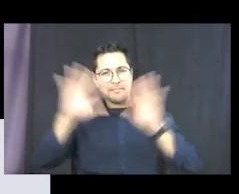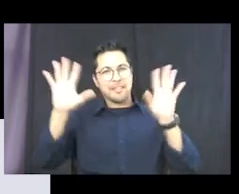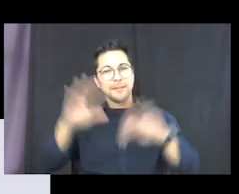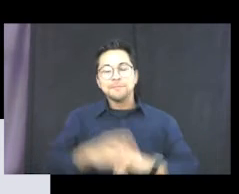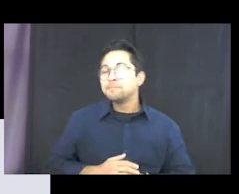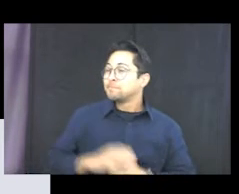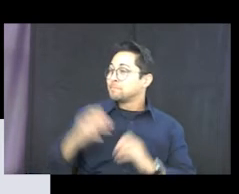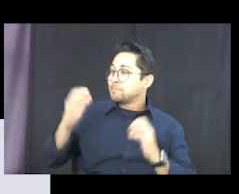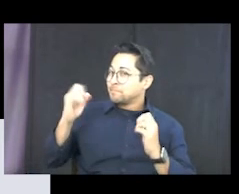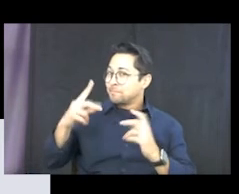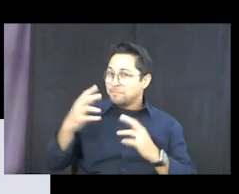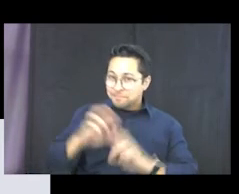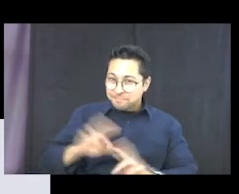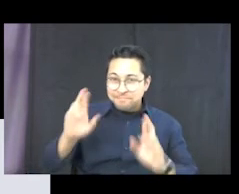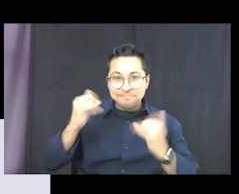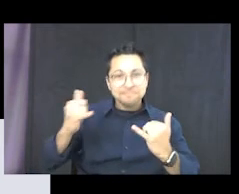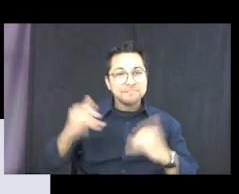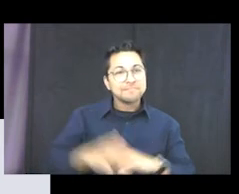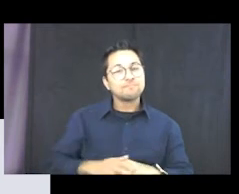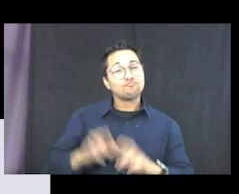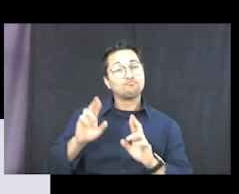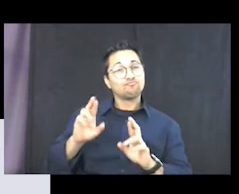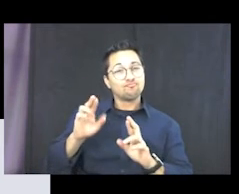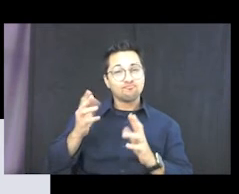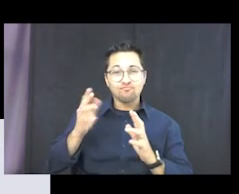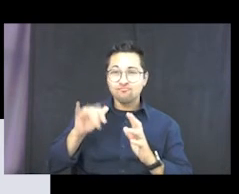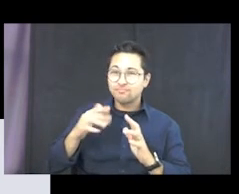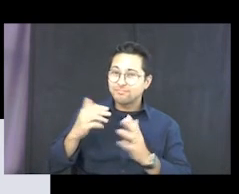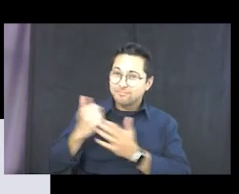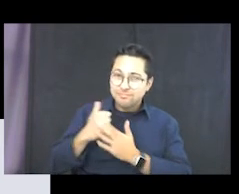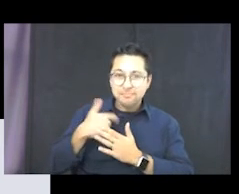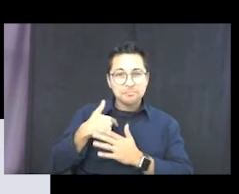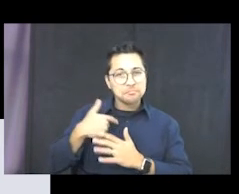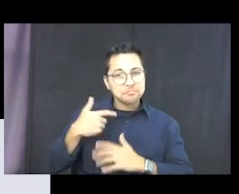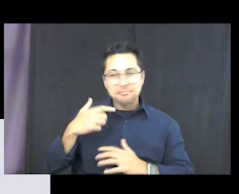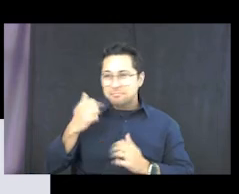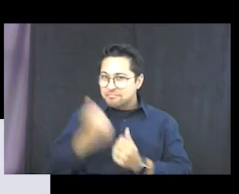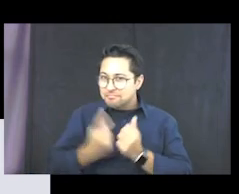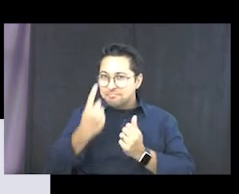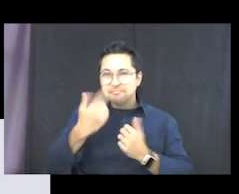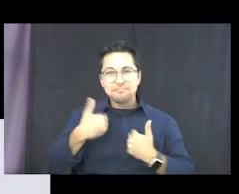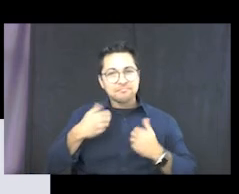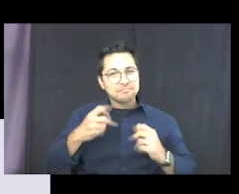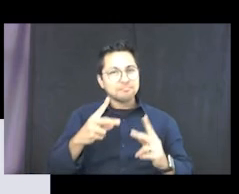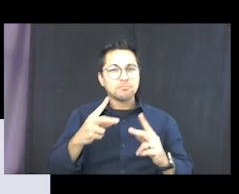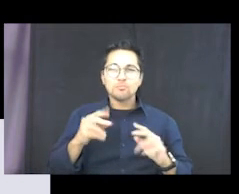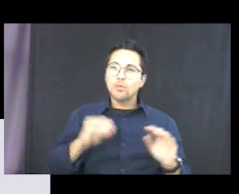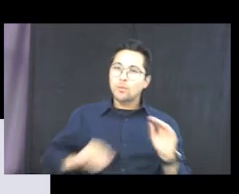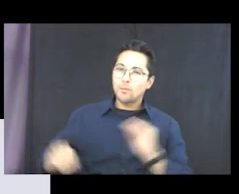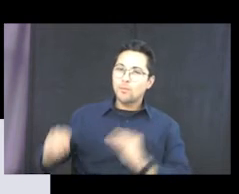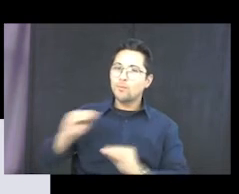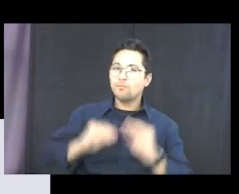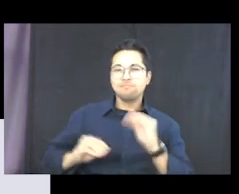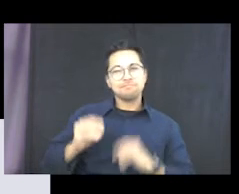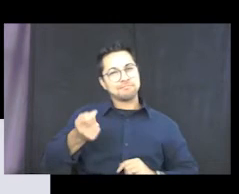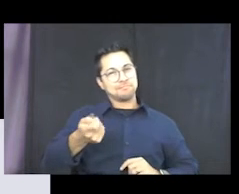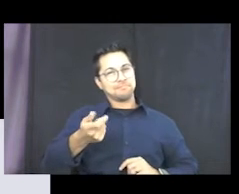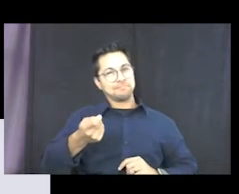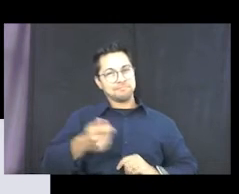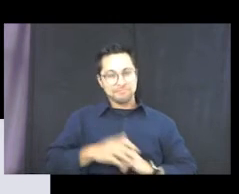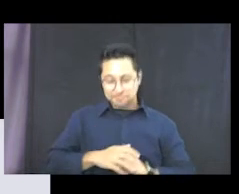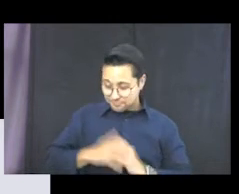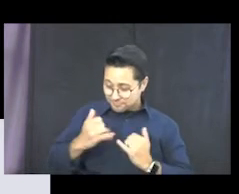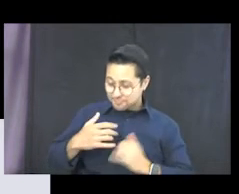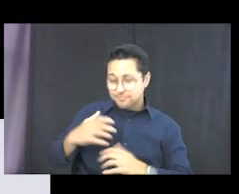all warmed up now. Hopefully that got us up moving and everyone has had an opportunity to move a little. Let's think of the